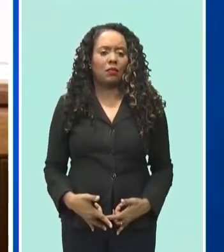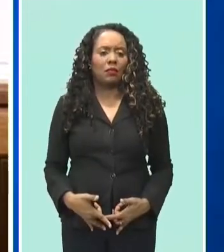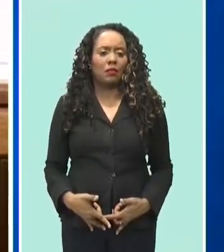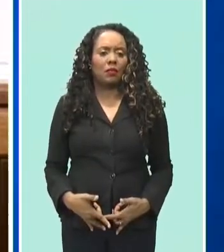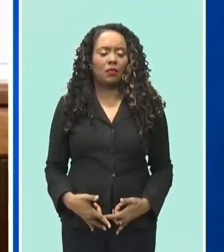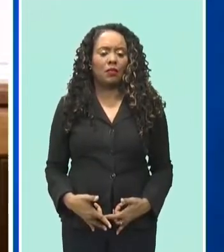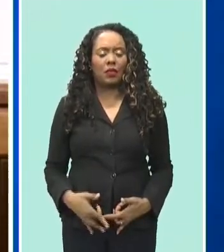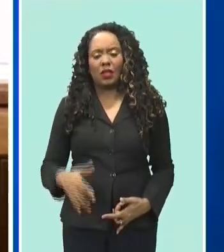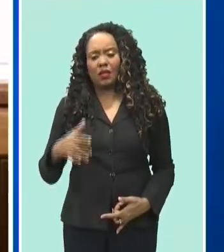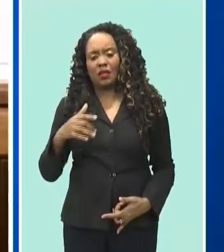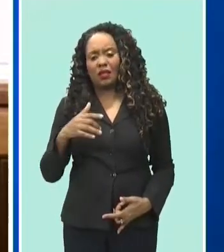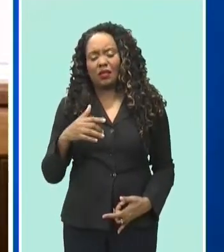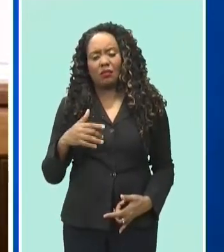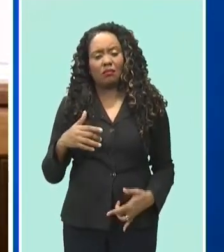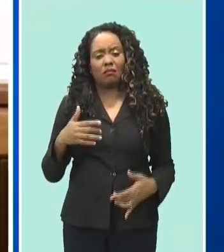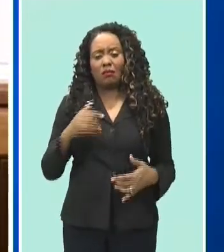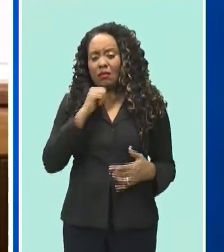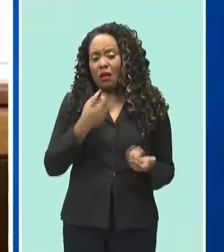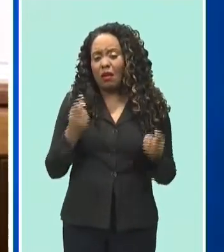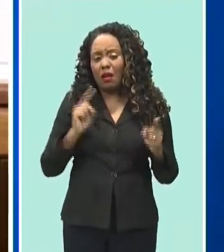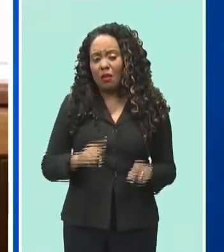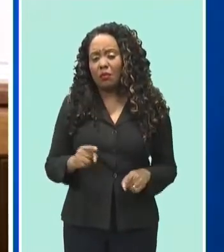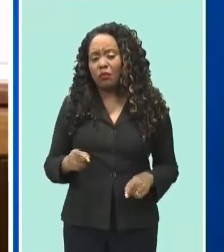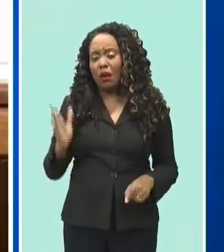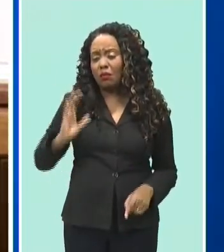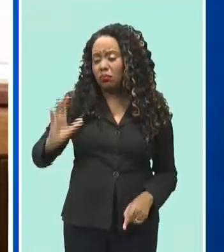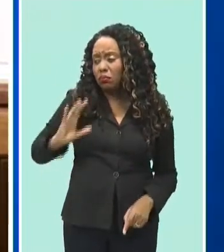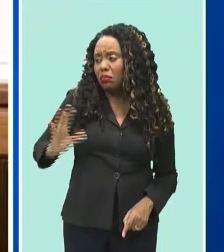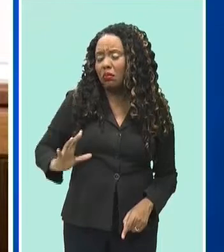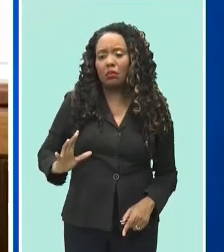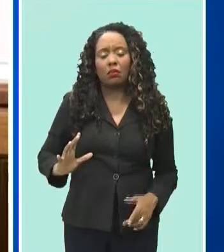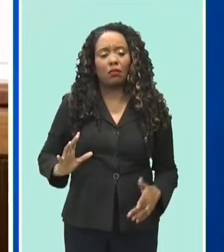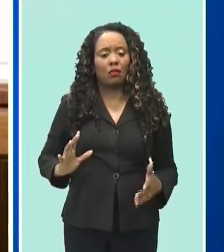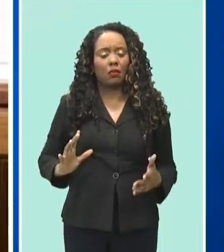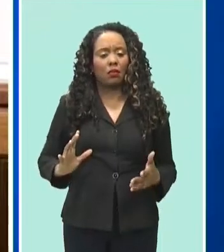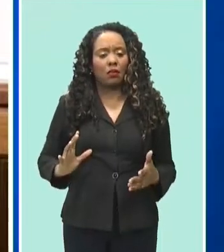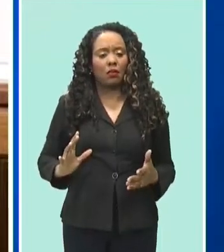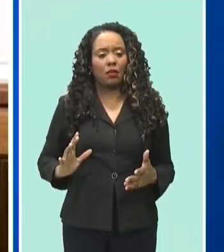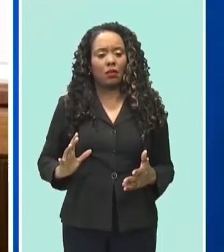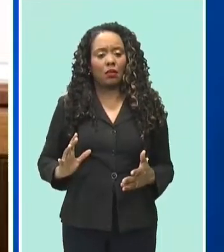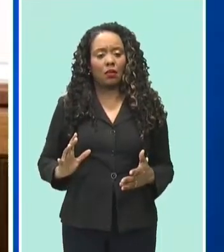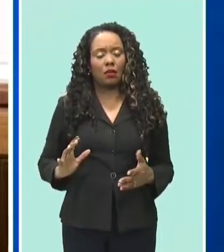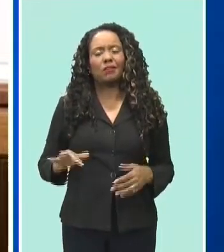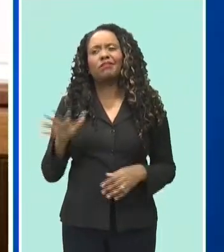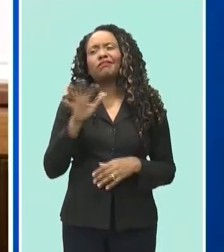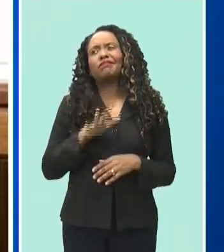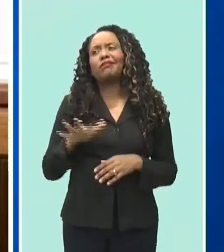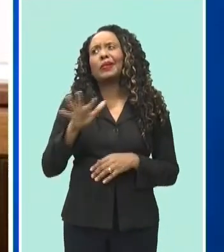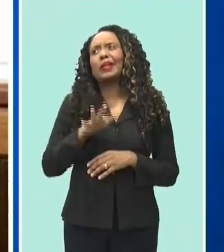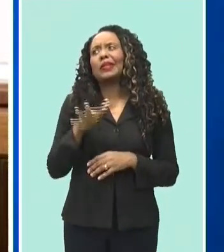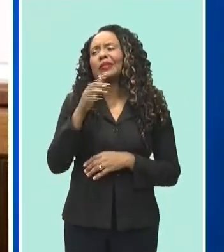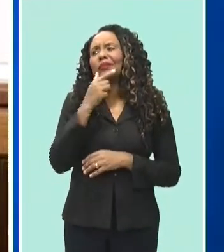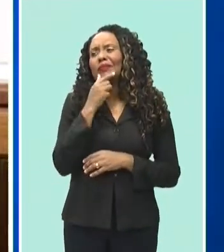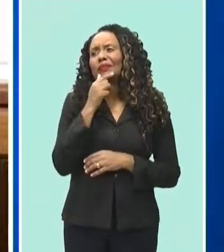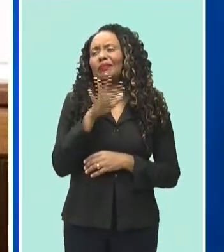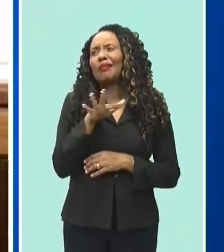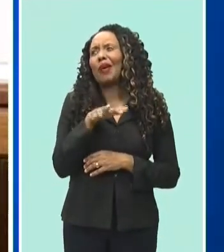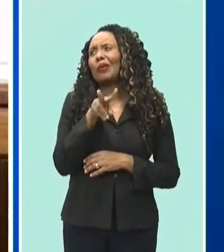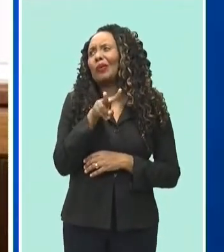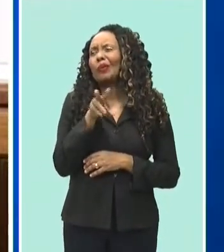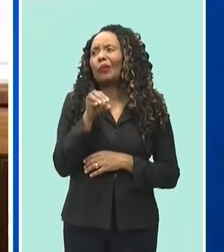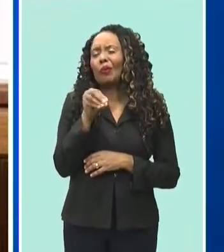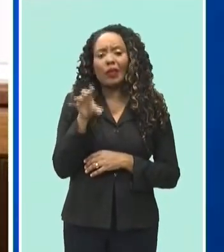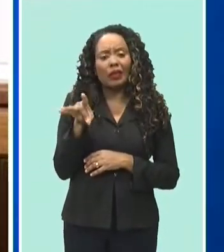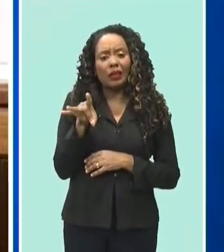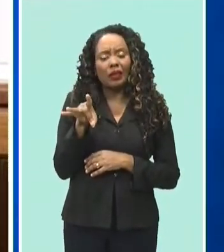been done a while ago. In fact, since around 2008,